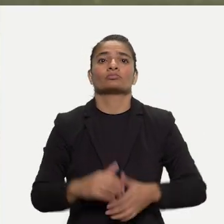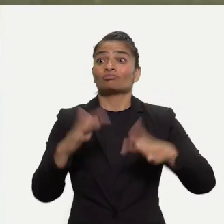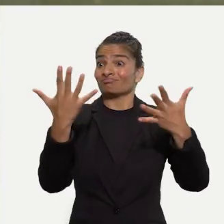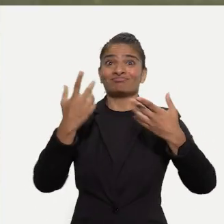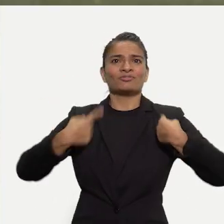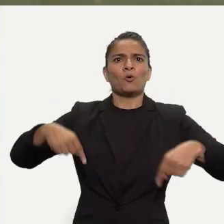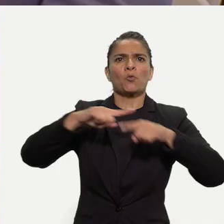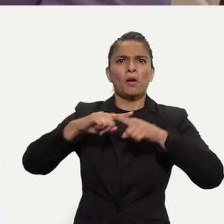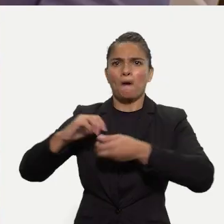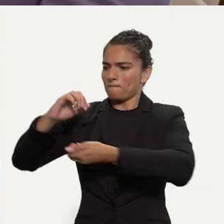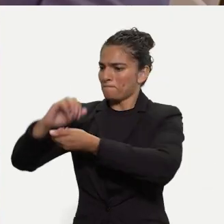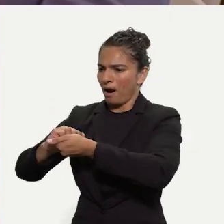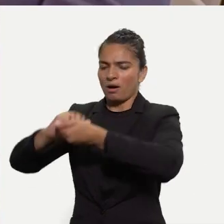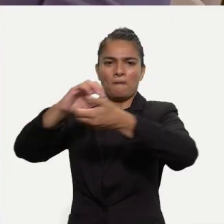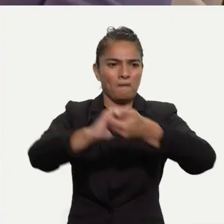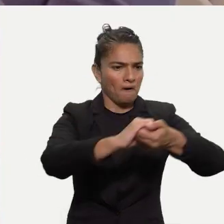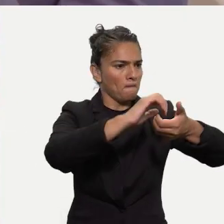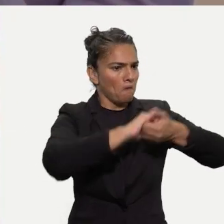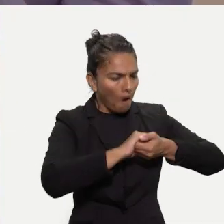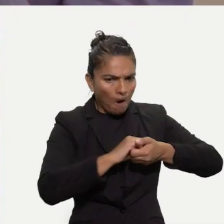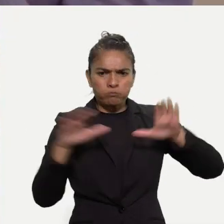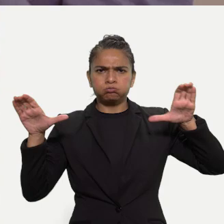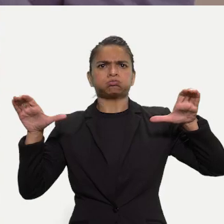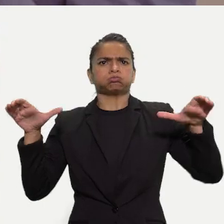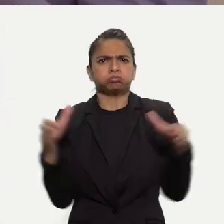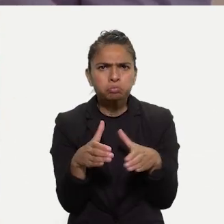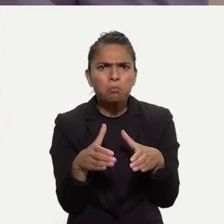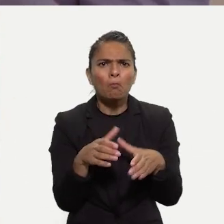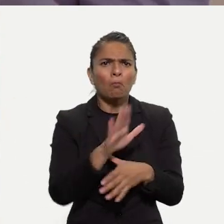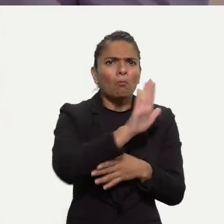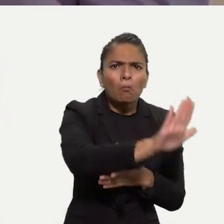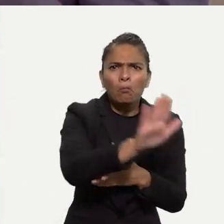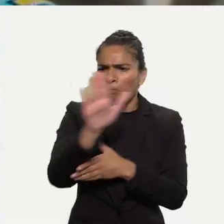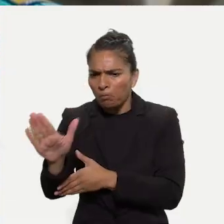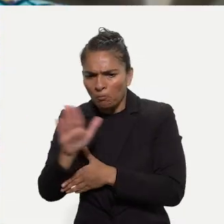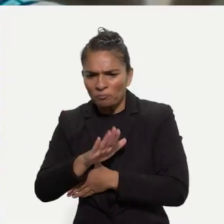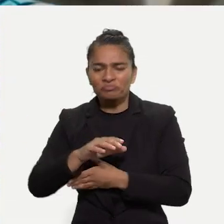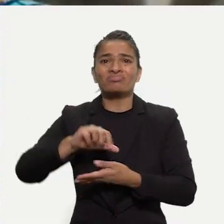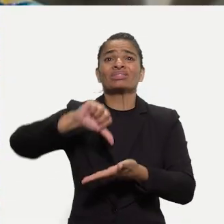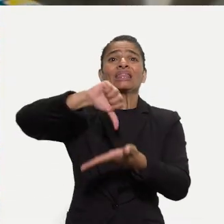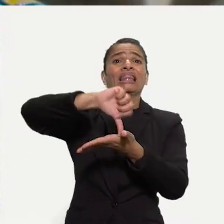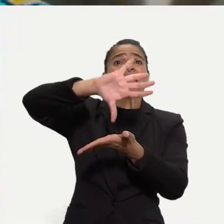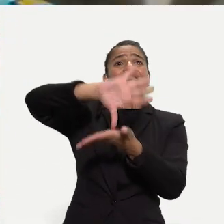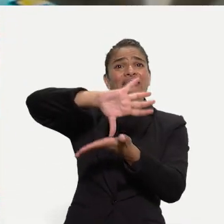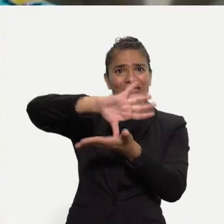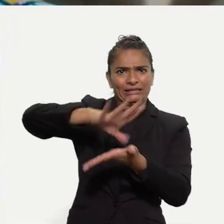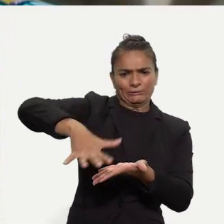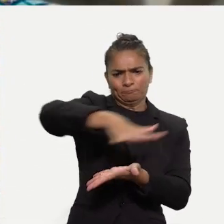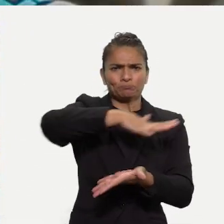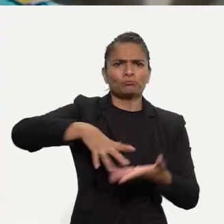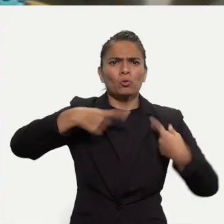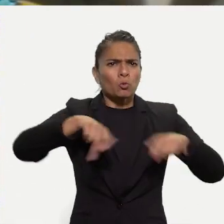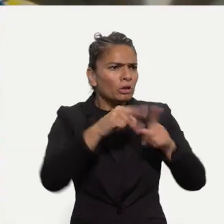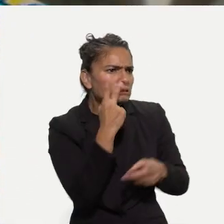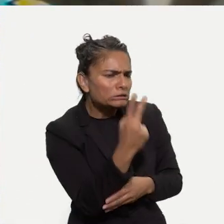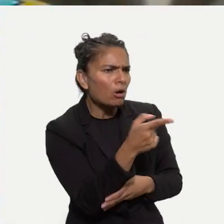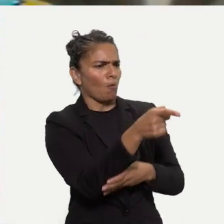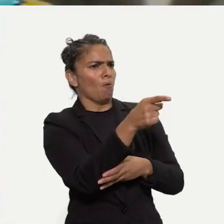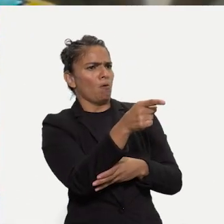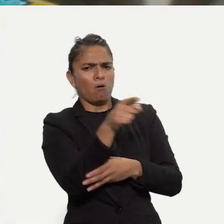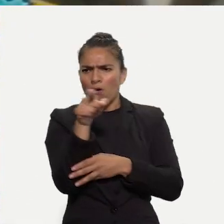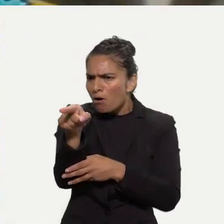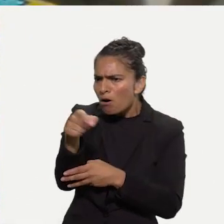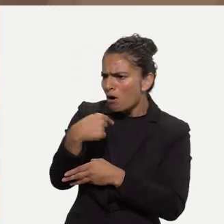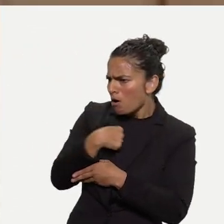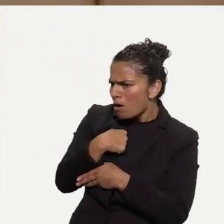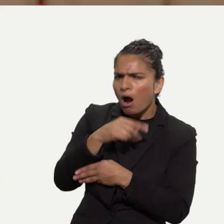some of the local authorities. Yeah, so partnership is another one, because that's why we have a session like this for cities to come together and learn from each